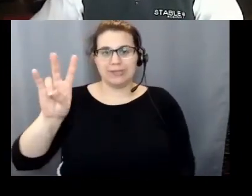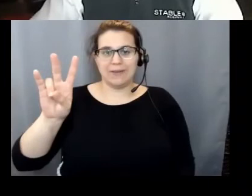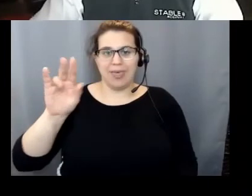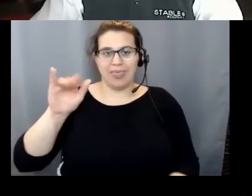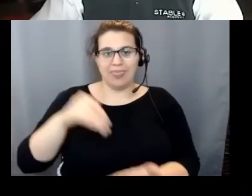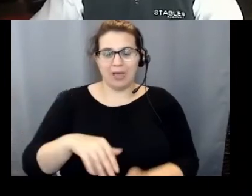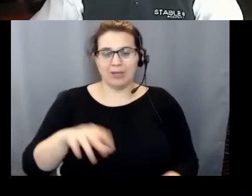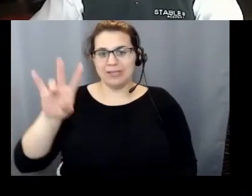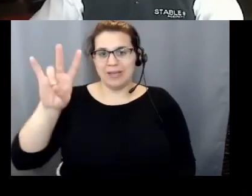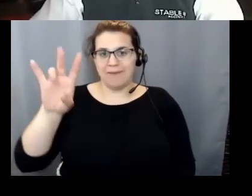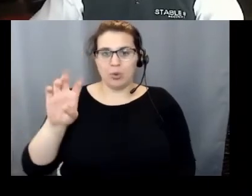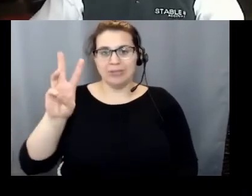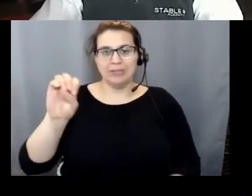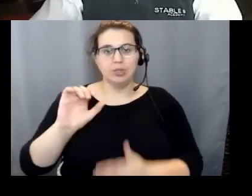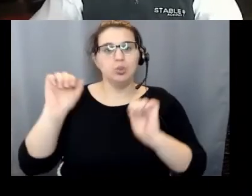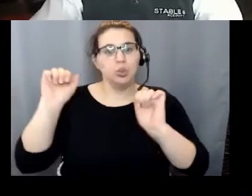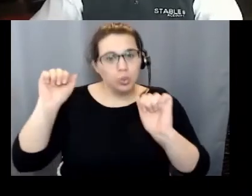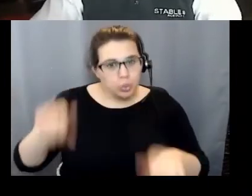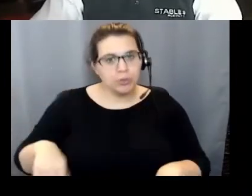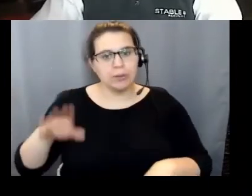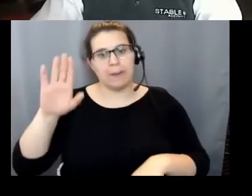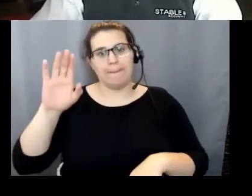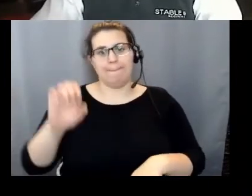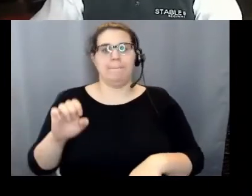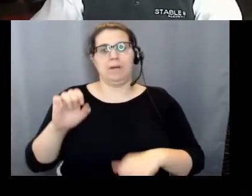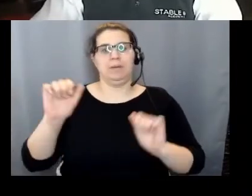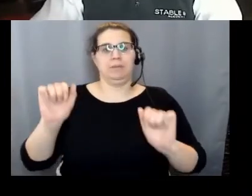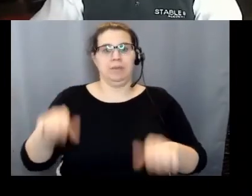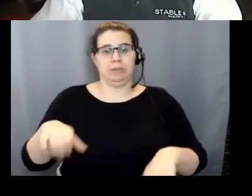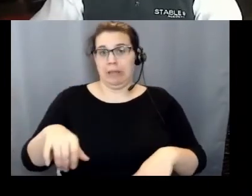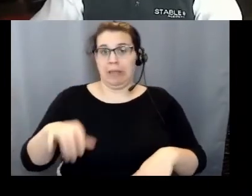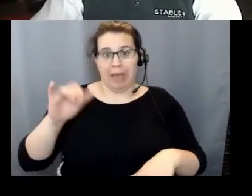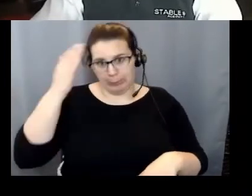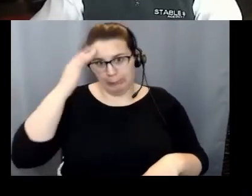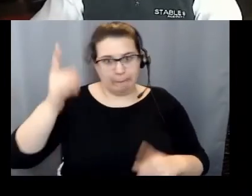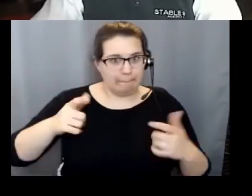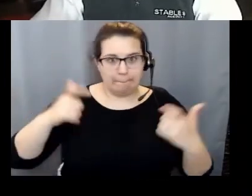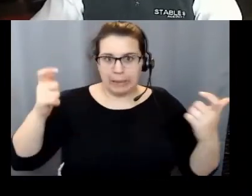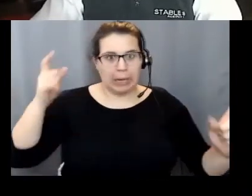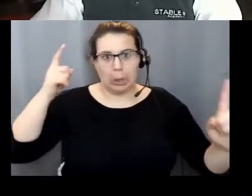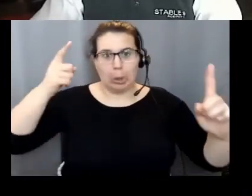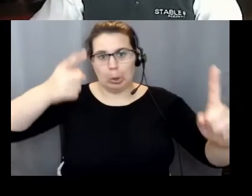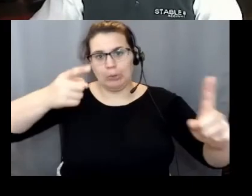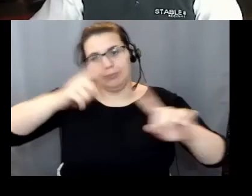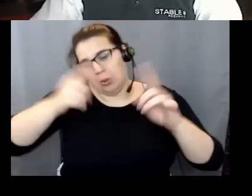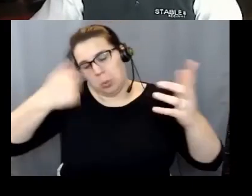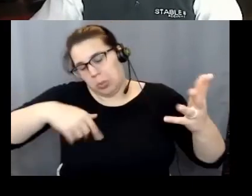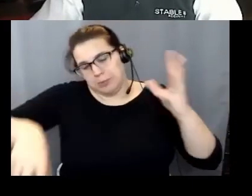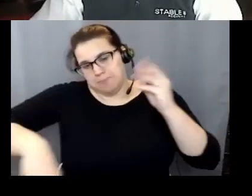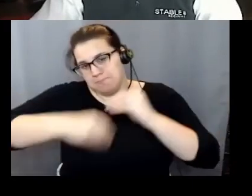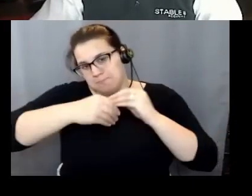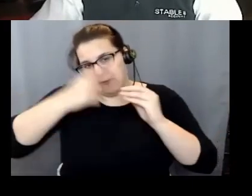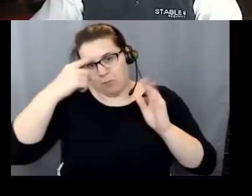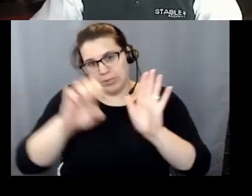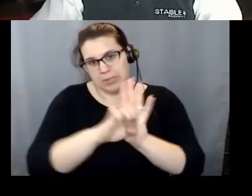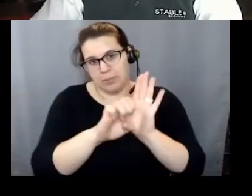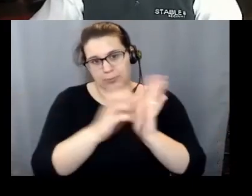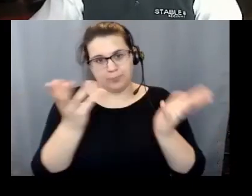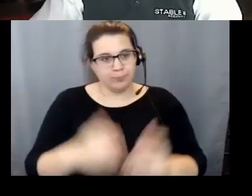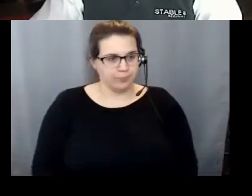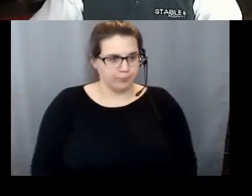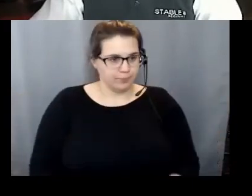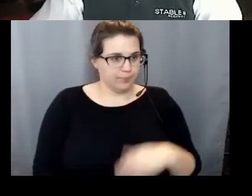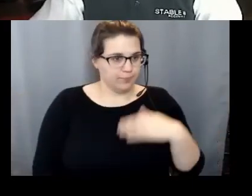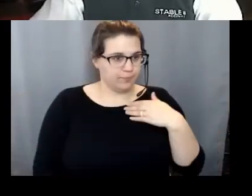27,760 could be possible. Very lofty goal, but for the example, we put both of those in. You click next